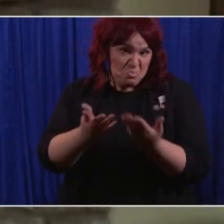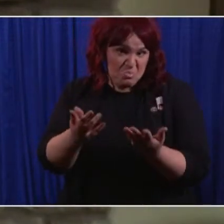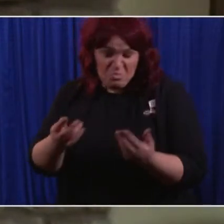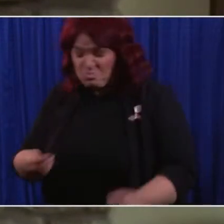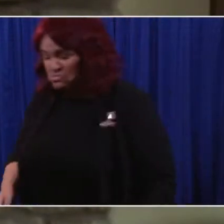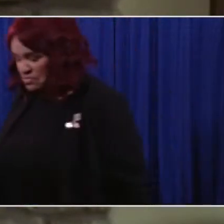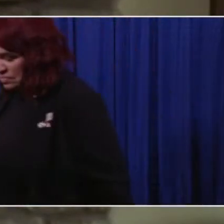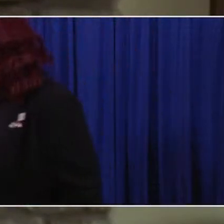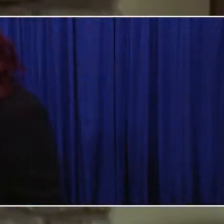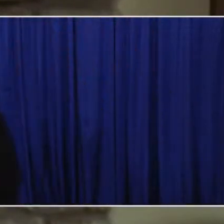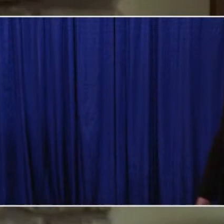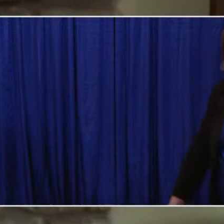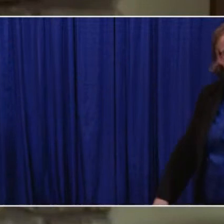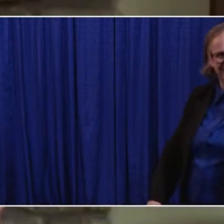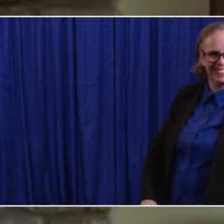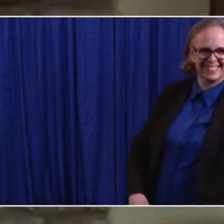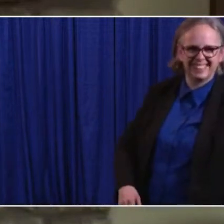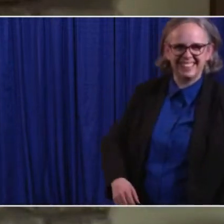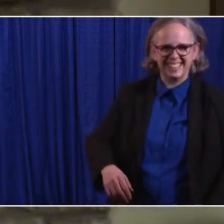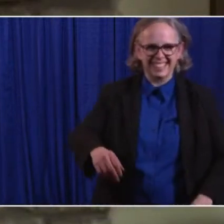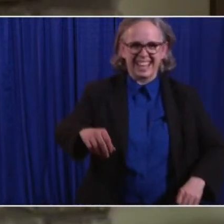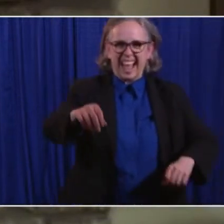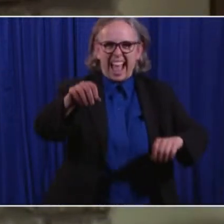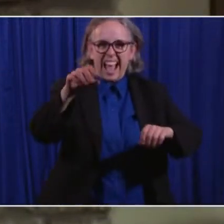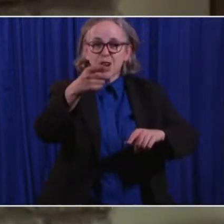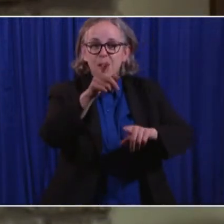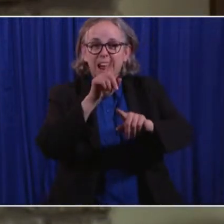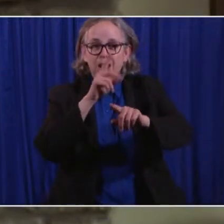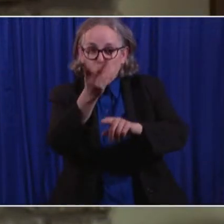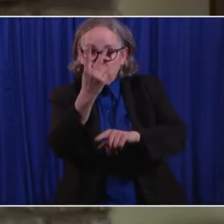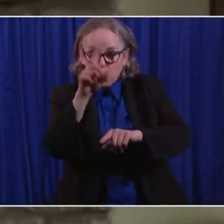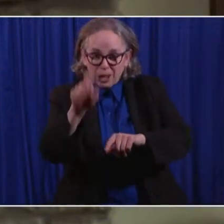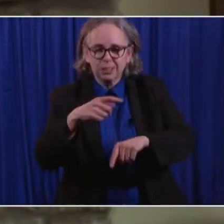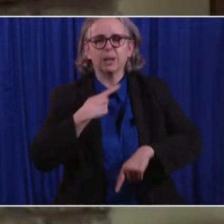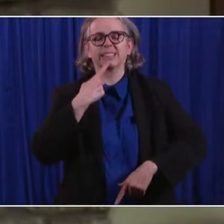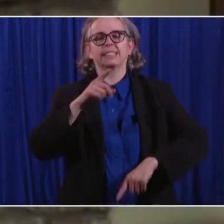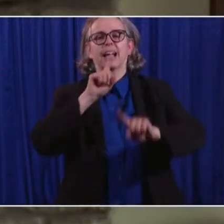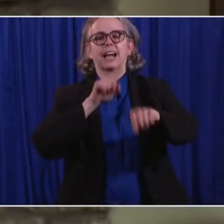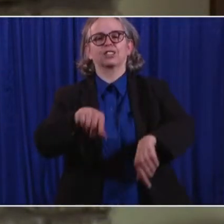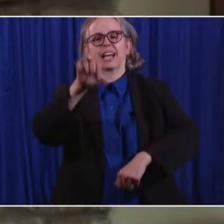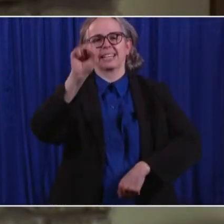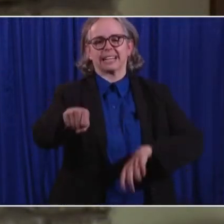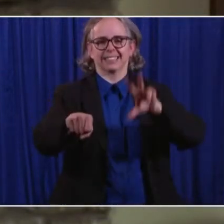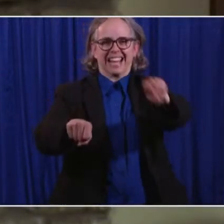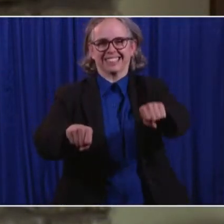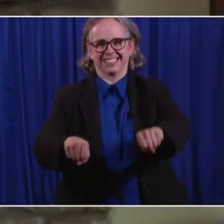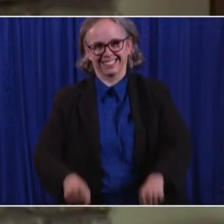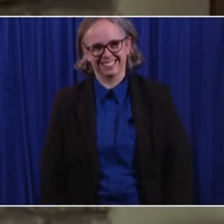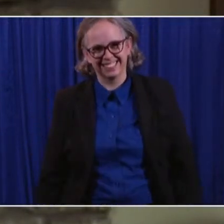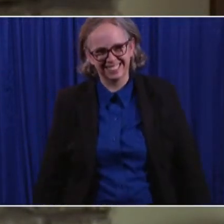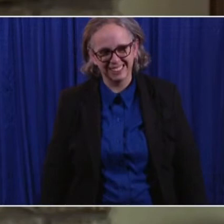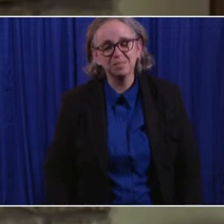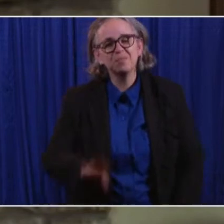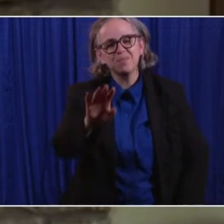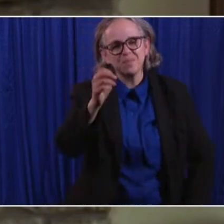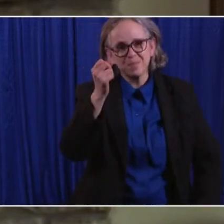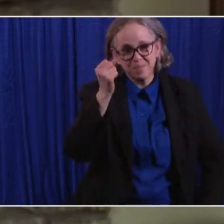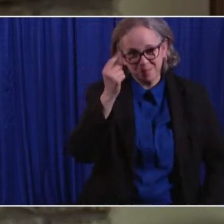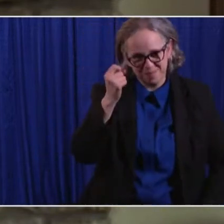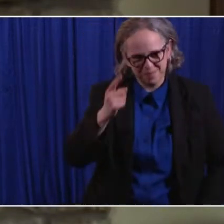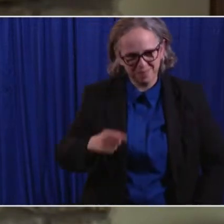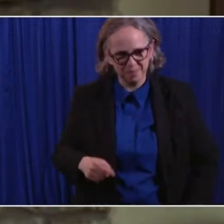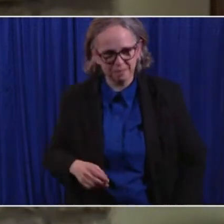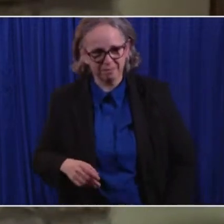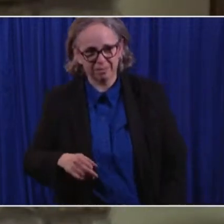yes. Look, if this keeps going, we can move forward. Minor league baseball does